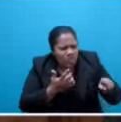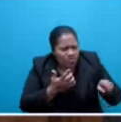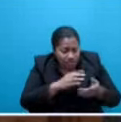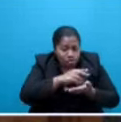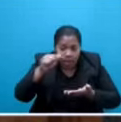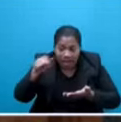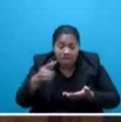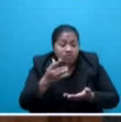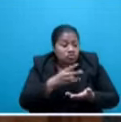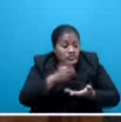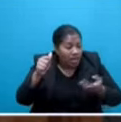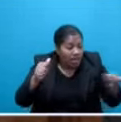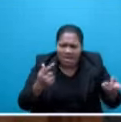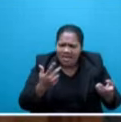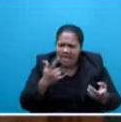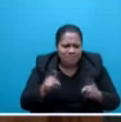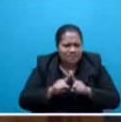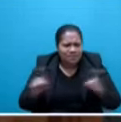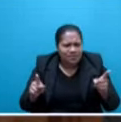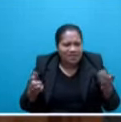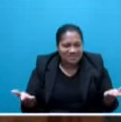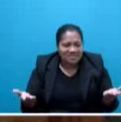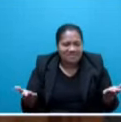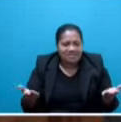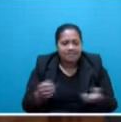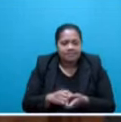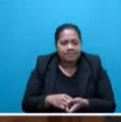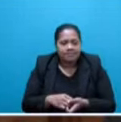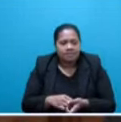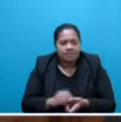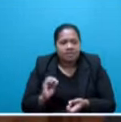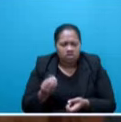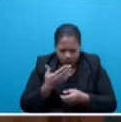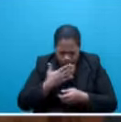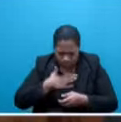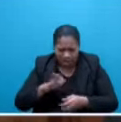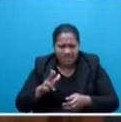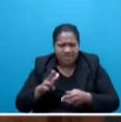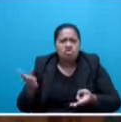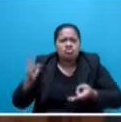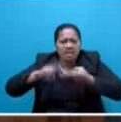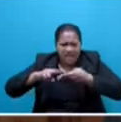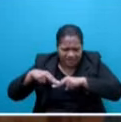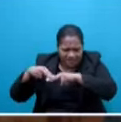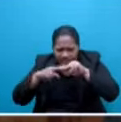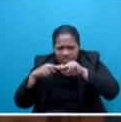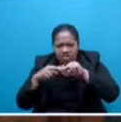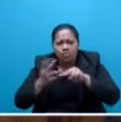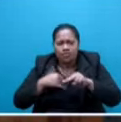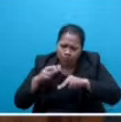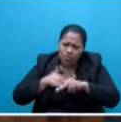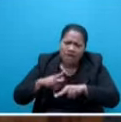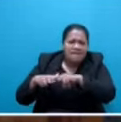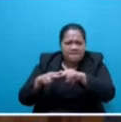have a vision that is United Fiji, one Fiji for all. But when you look at the other side of the House, I can only